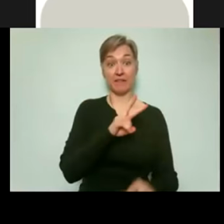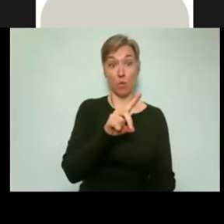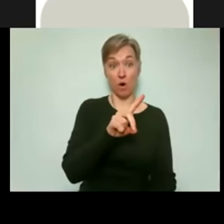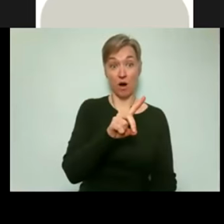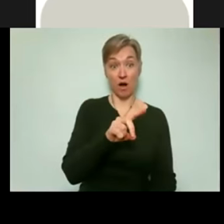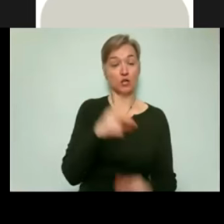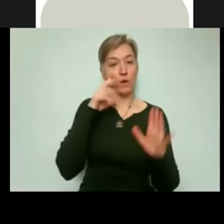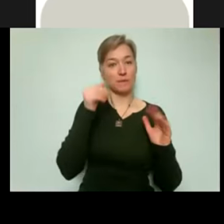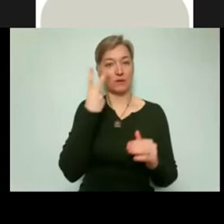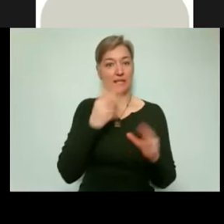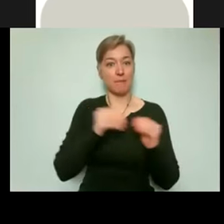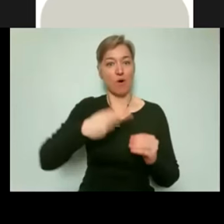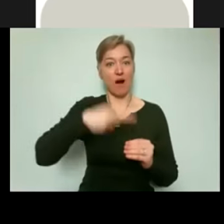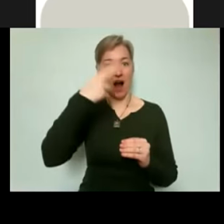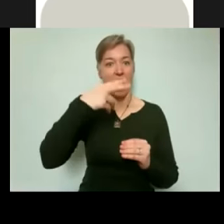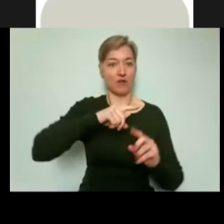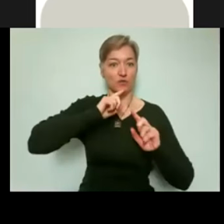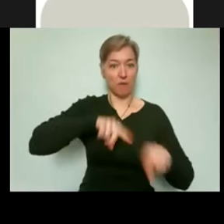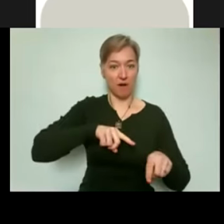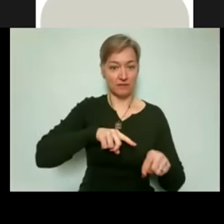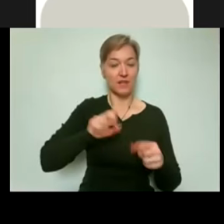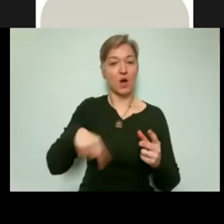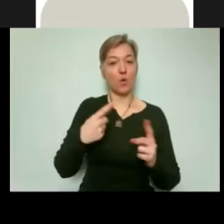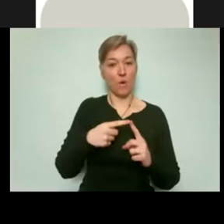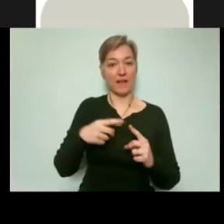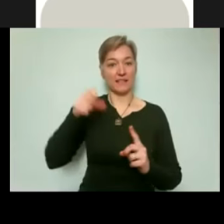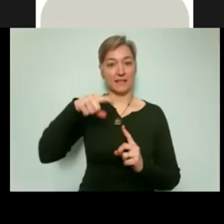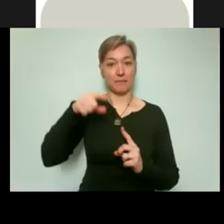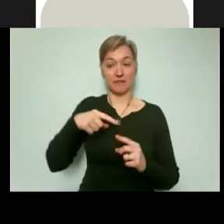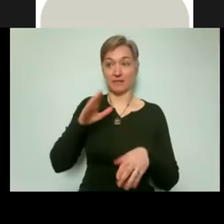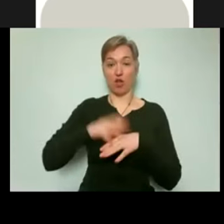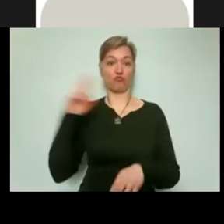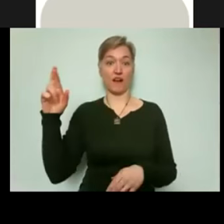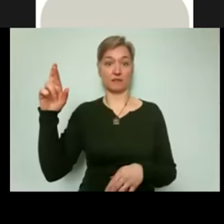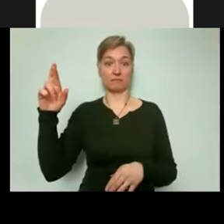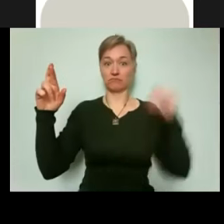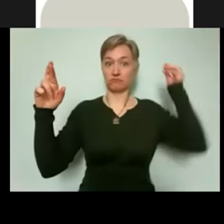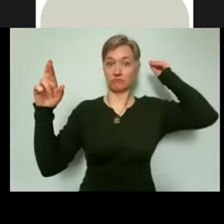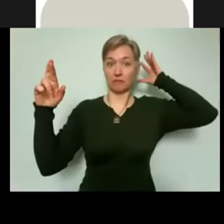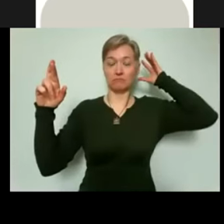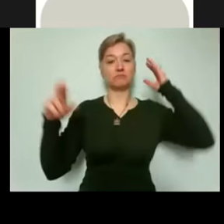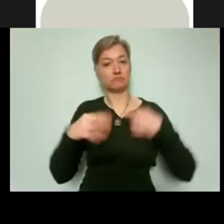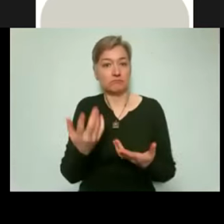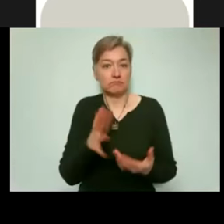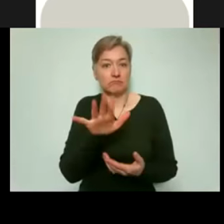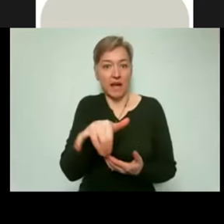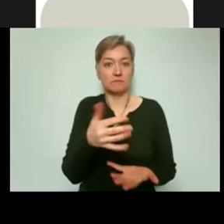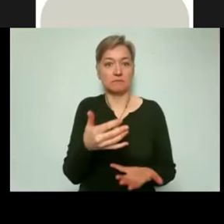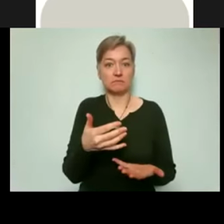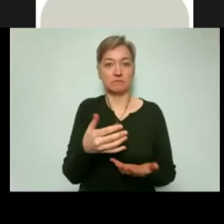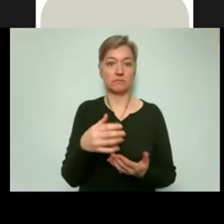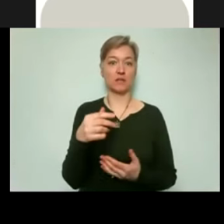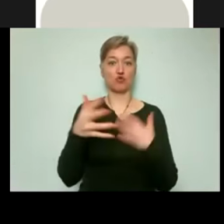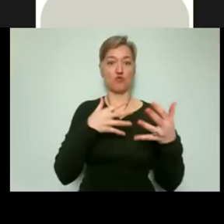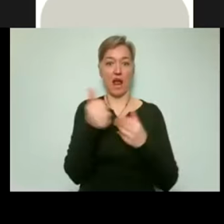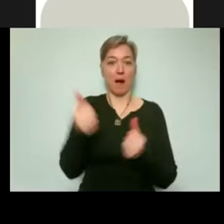higher response when stimuli are presented in the contralateral hemifield, that's the right. And that's exactly what you see here. The gray trace is above the red trace, so we see